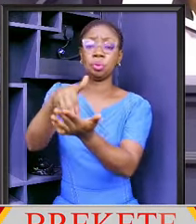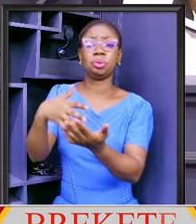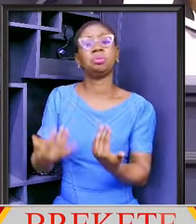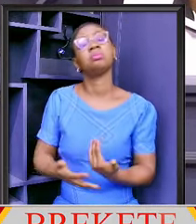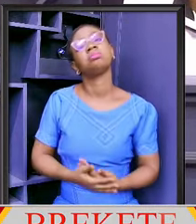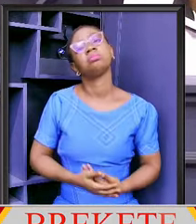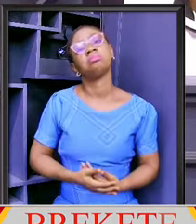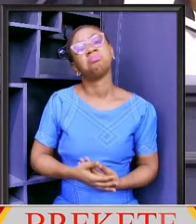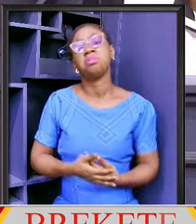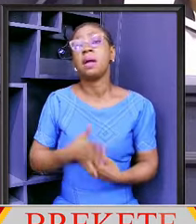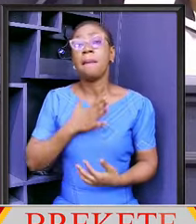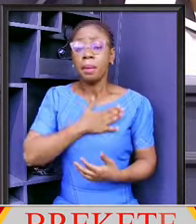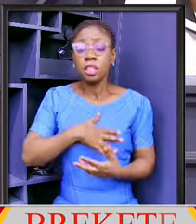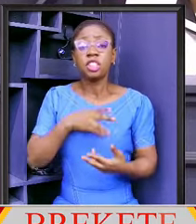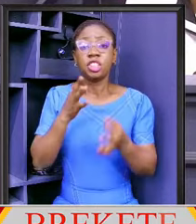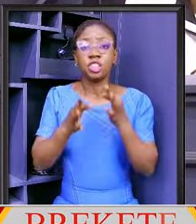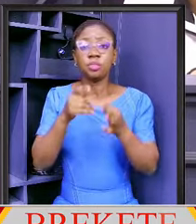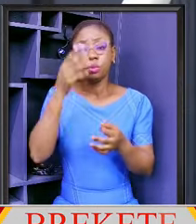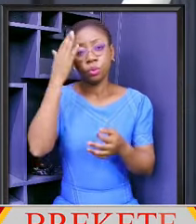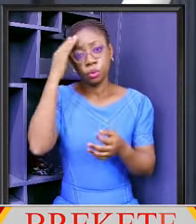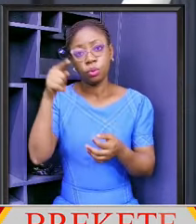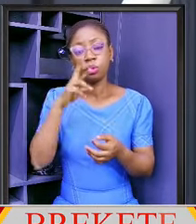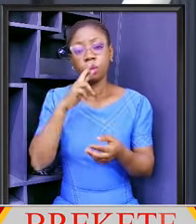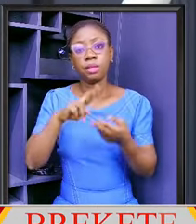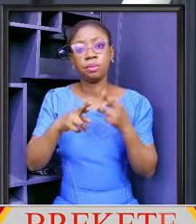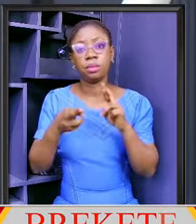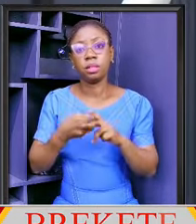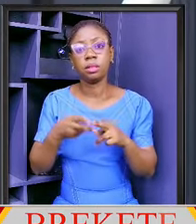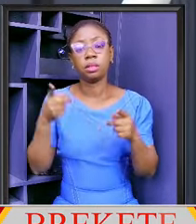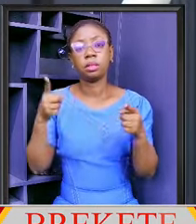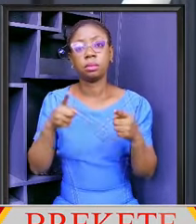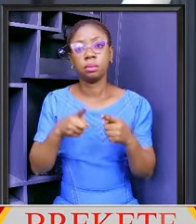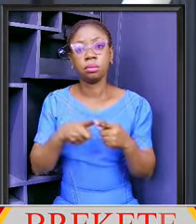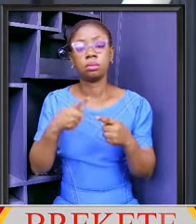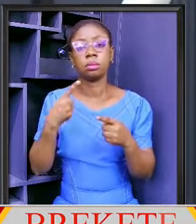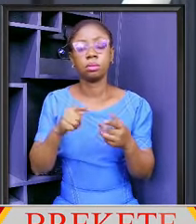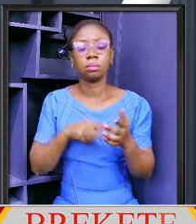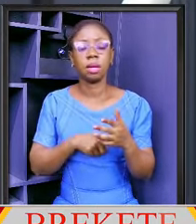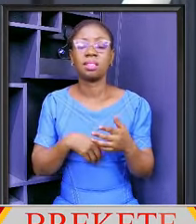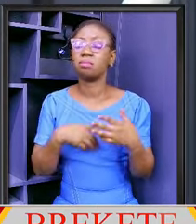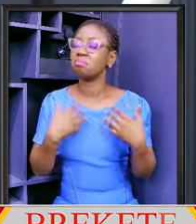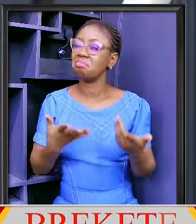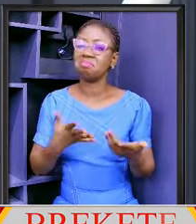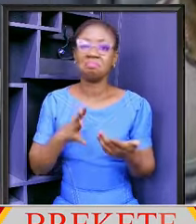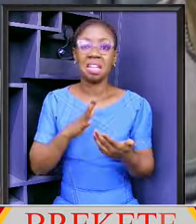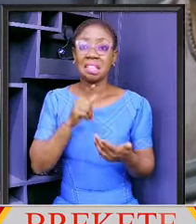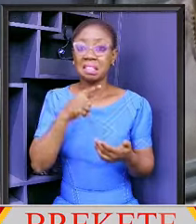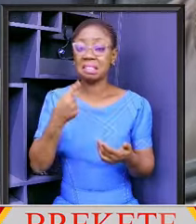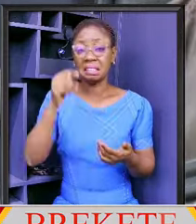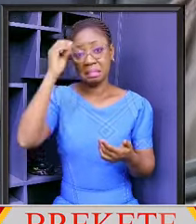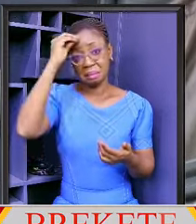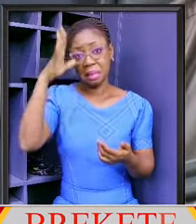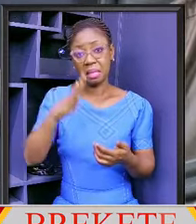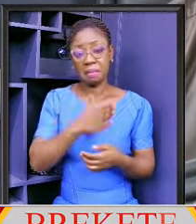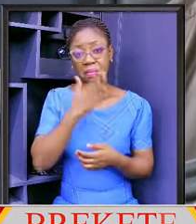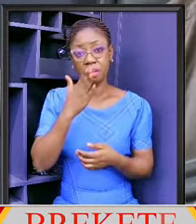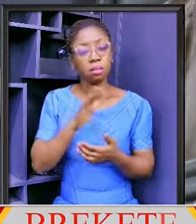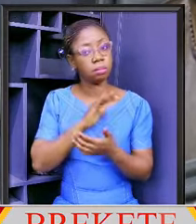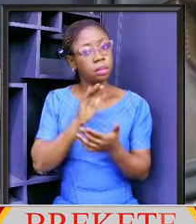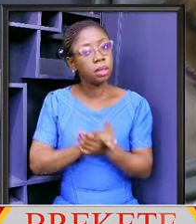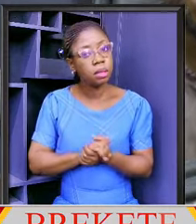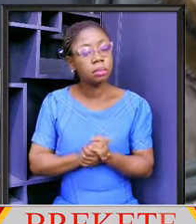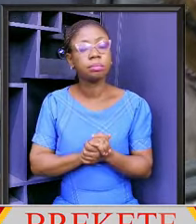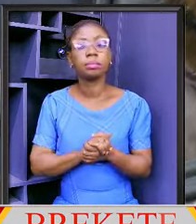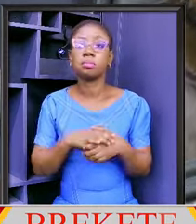related to this man, he get a wife? No, they say he never married. He never married. So, okay. Even if